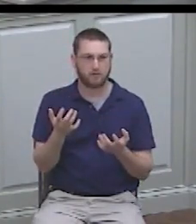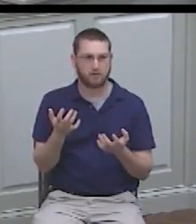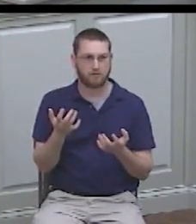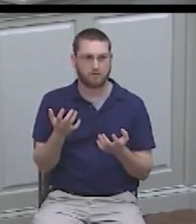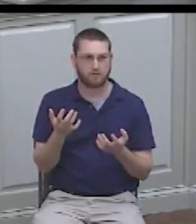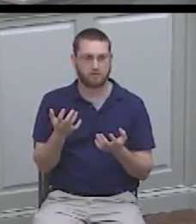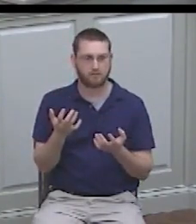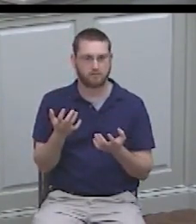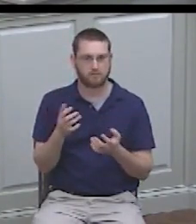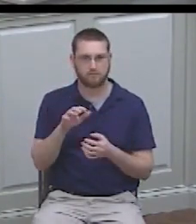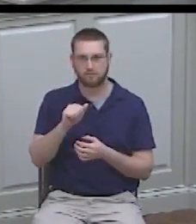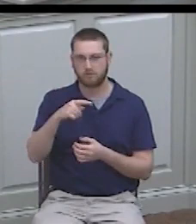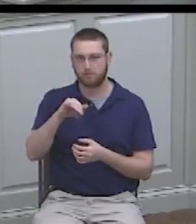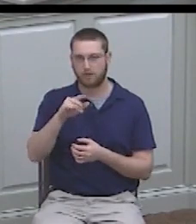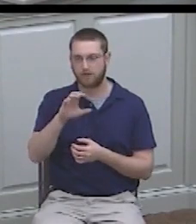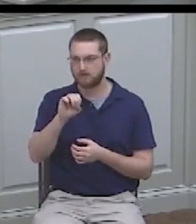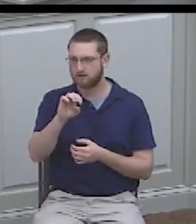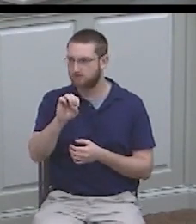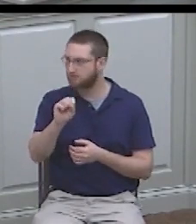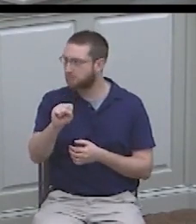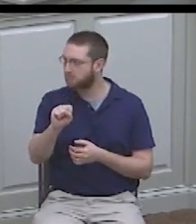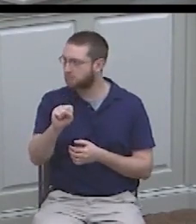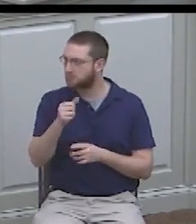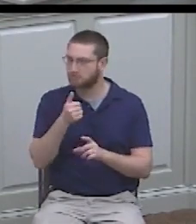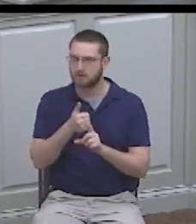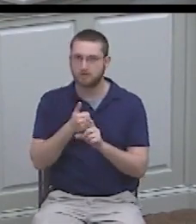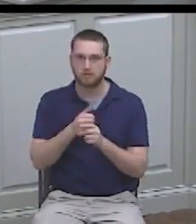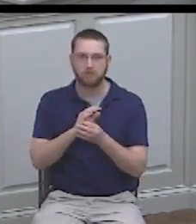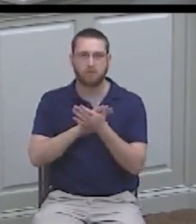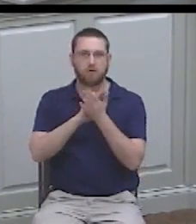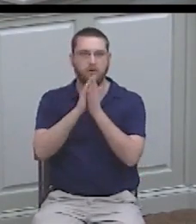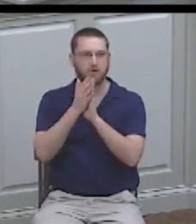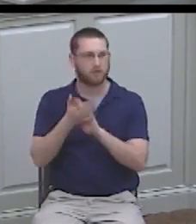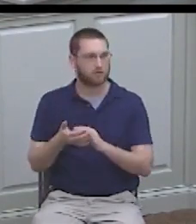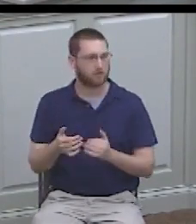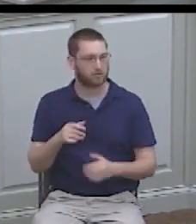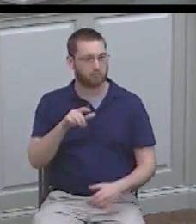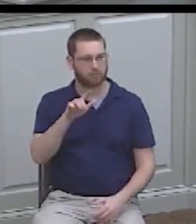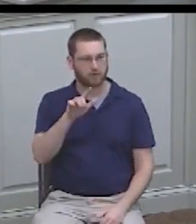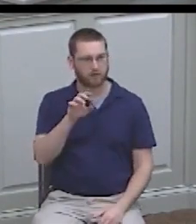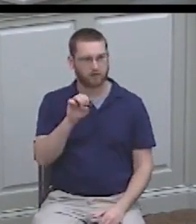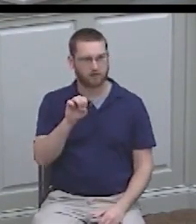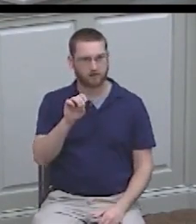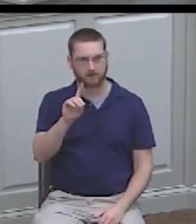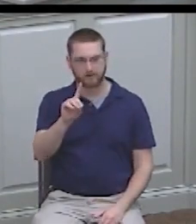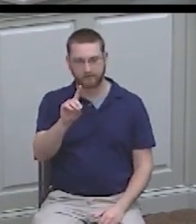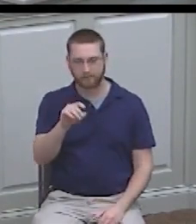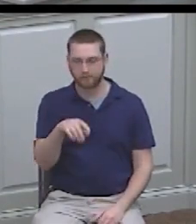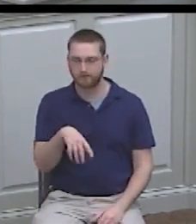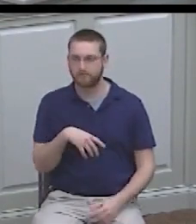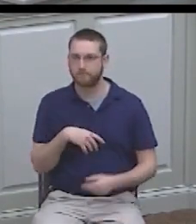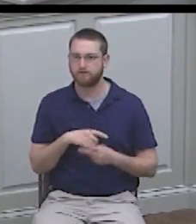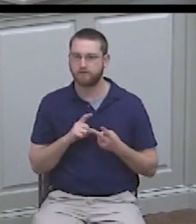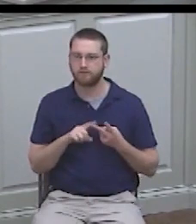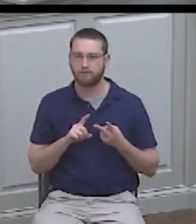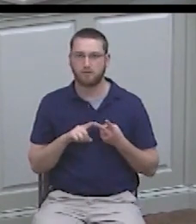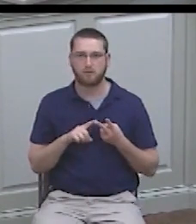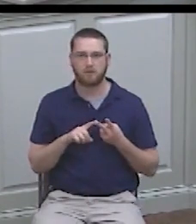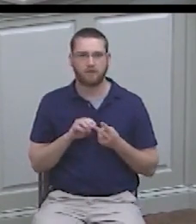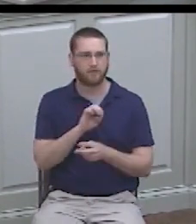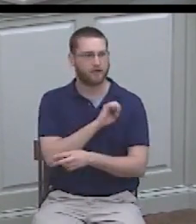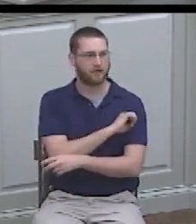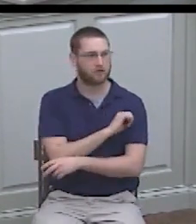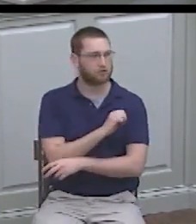fixtures in order that they can become LED and to make the entire